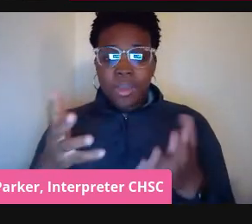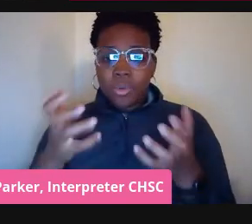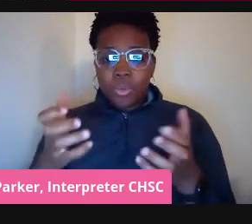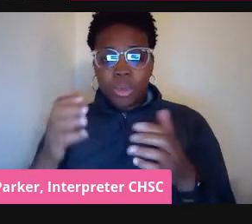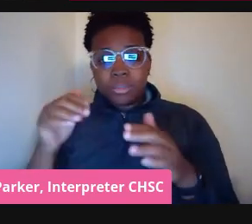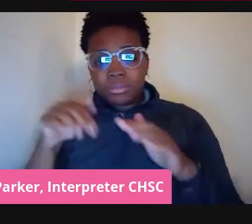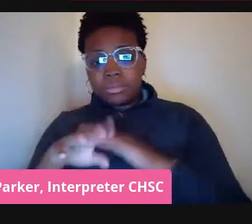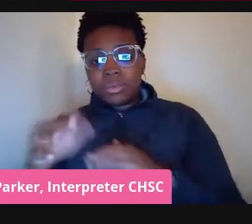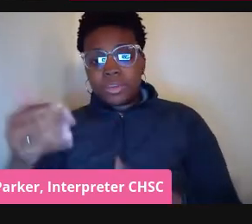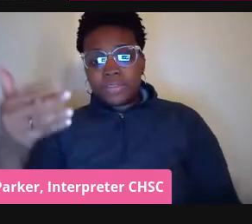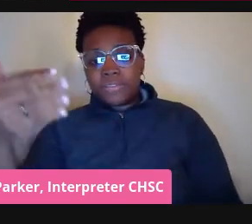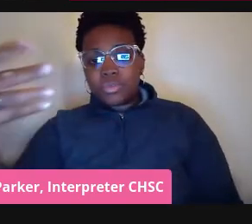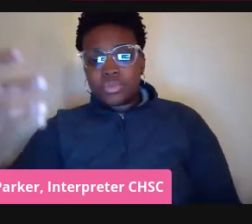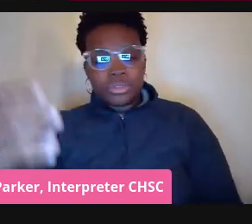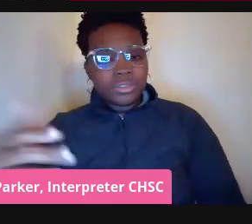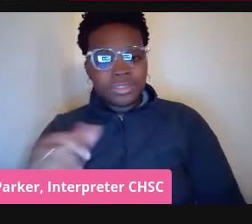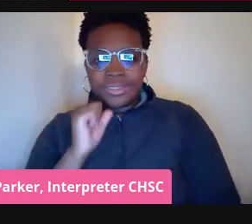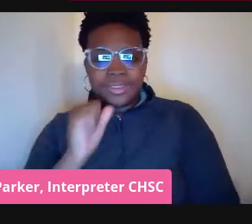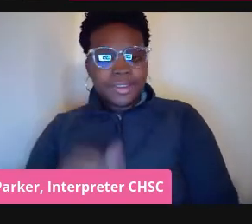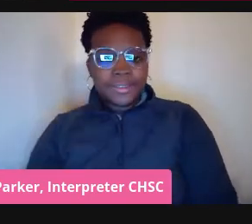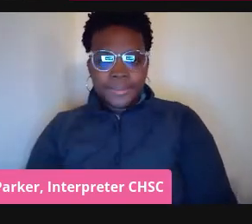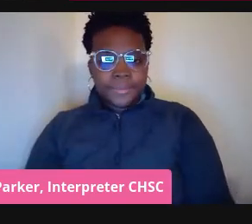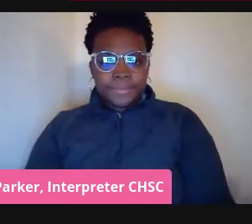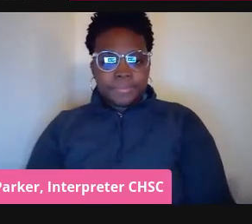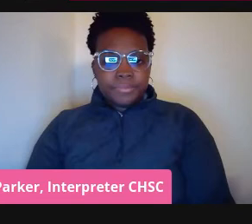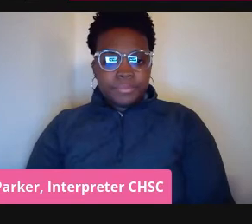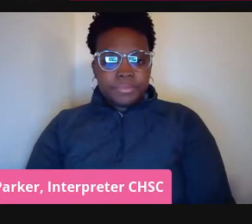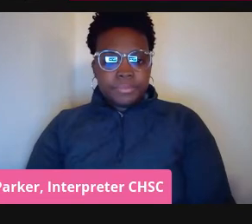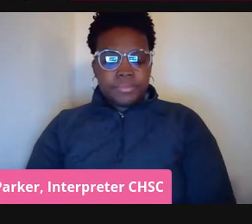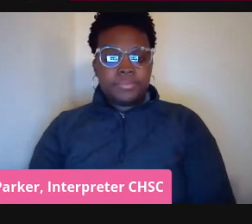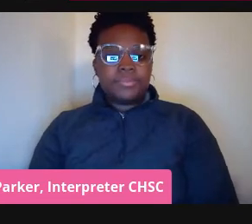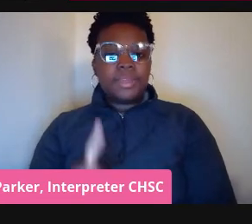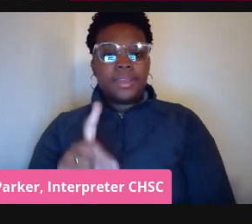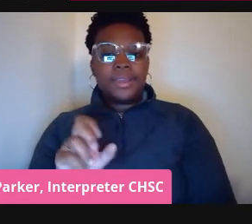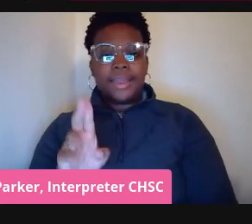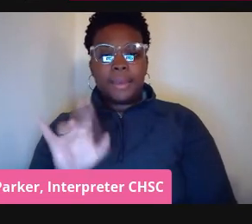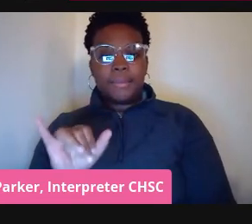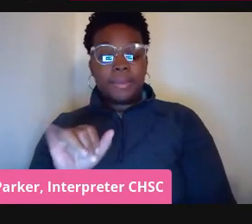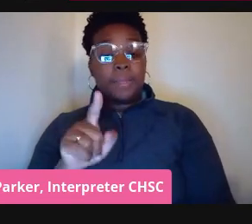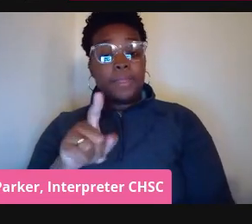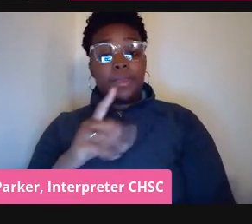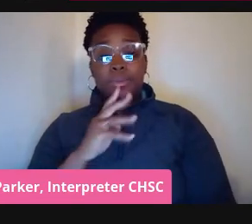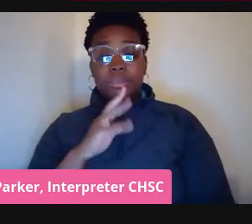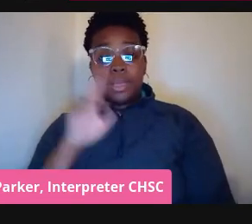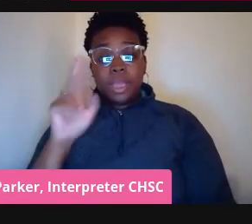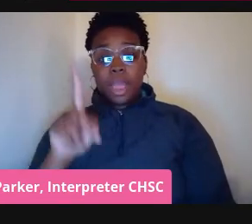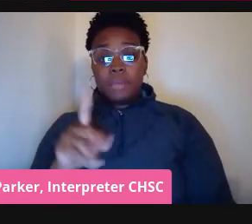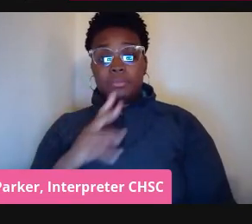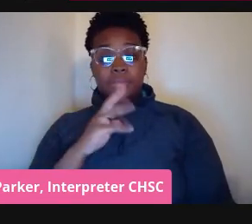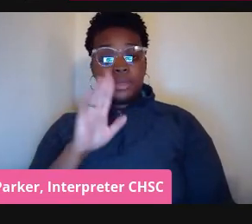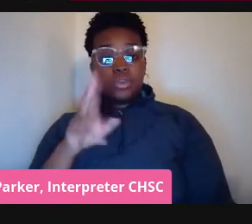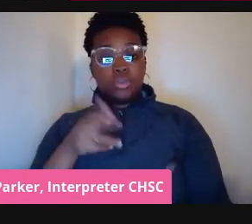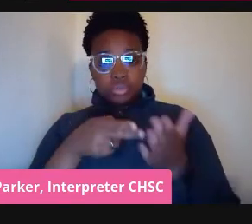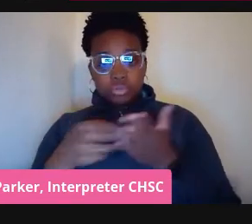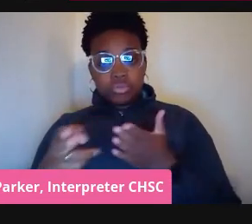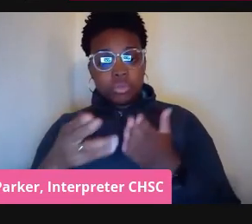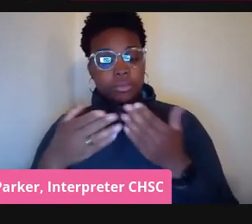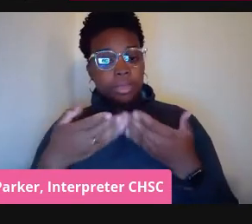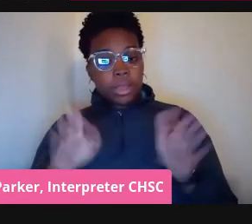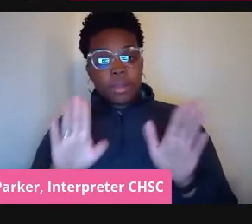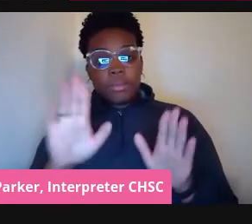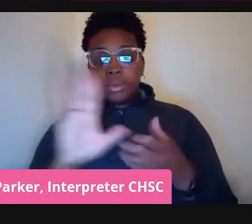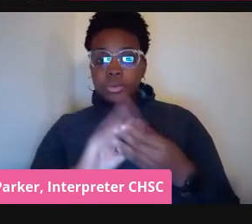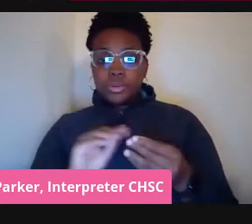the future. It's just not. And by you speaking up and just speaking your truth and being so open with your